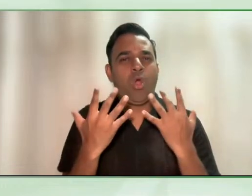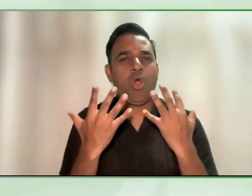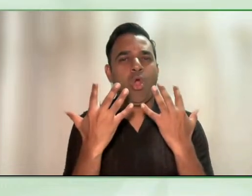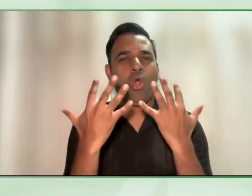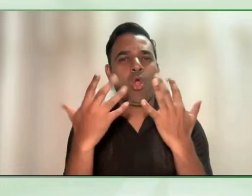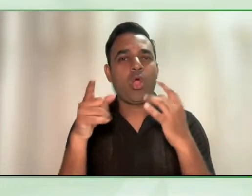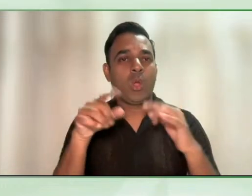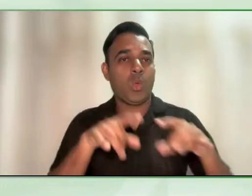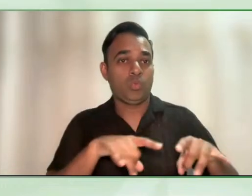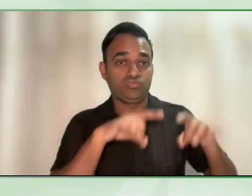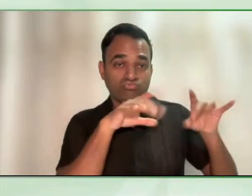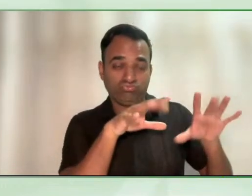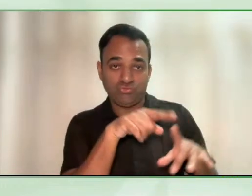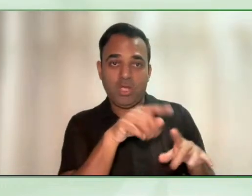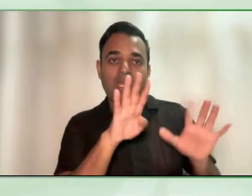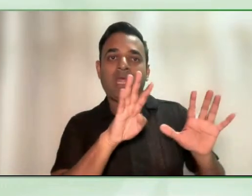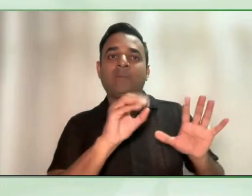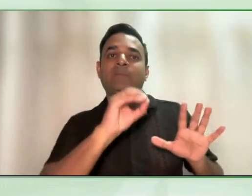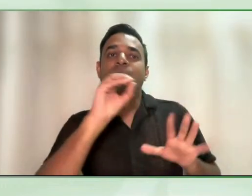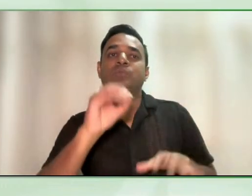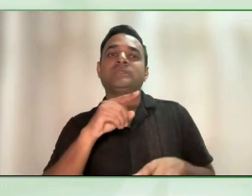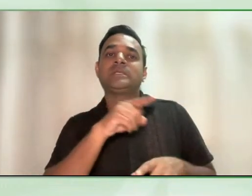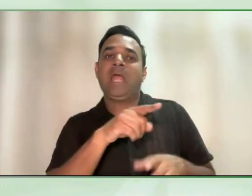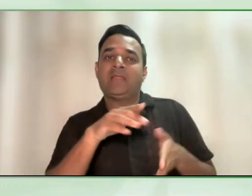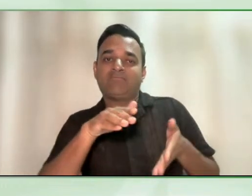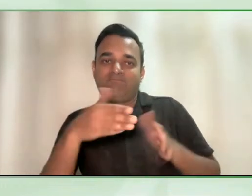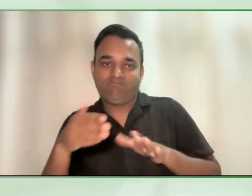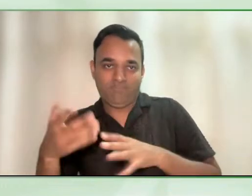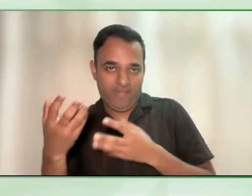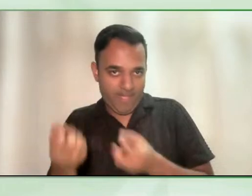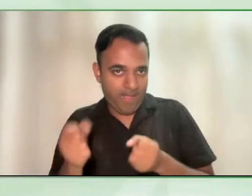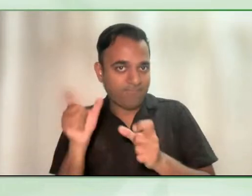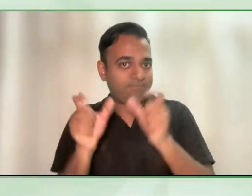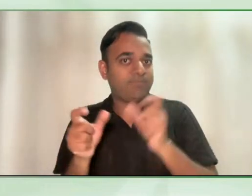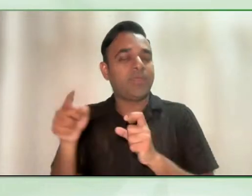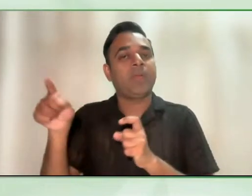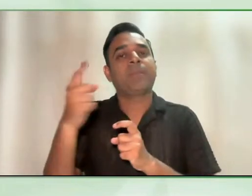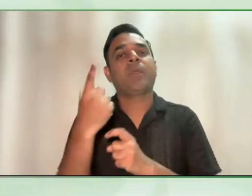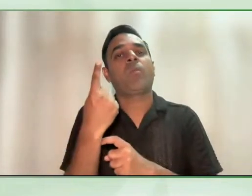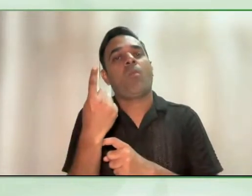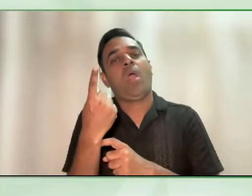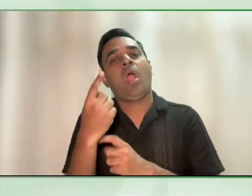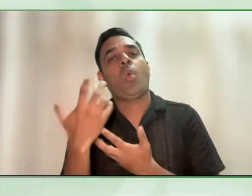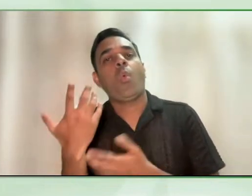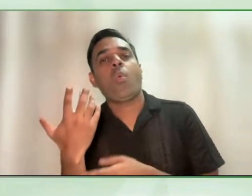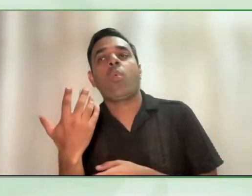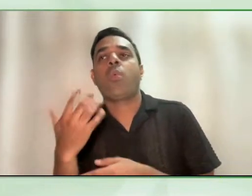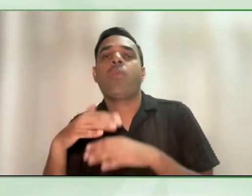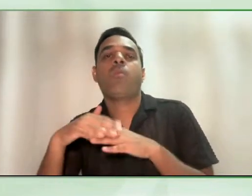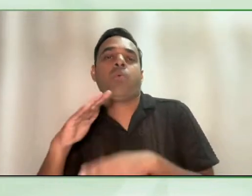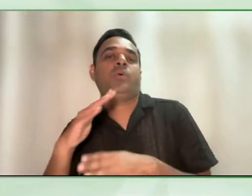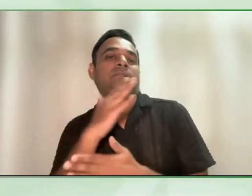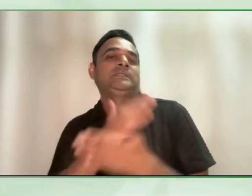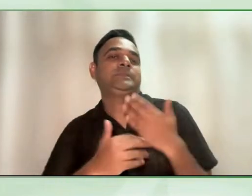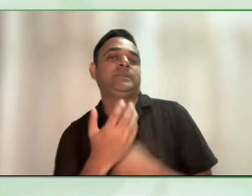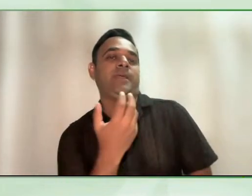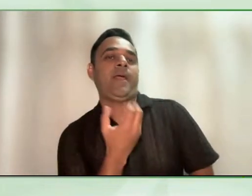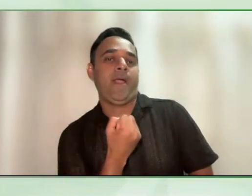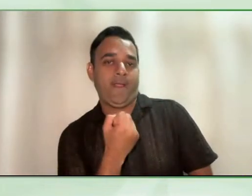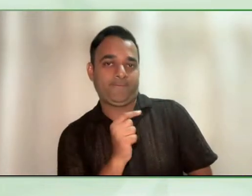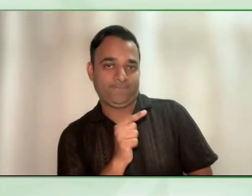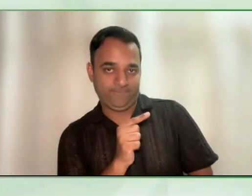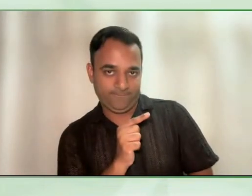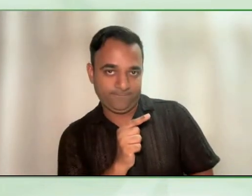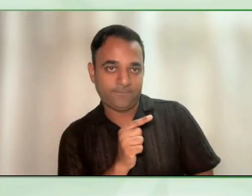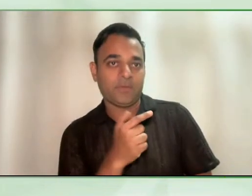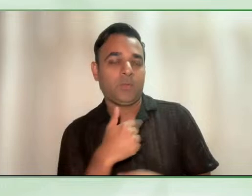have access to adequate suntan lotion or health care. We know that during natural disasters, all people